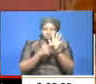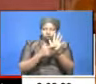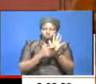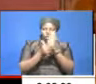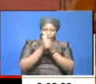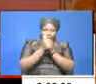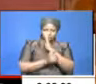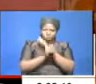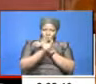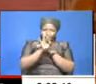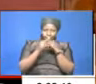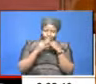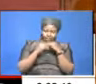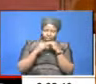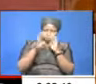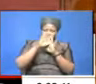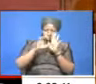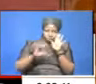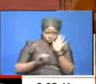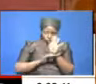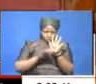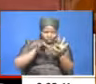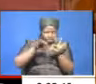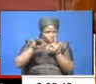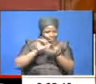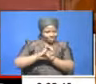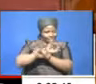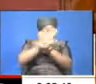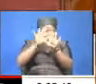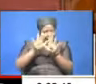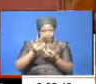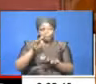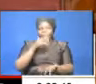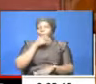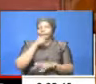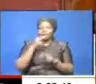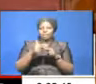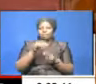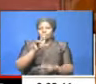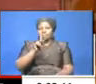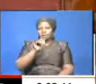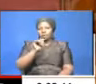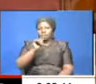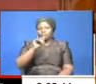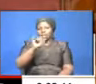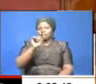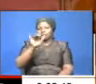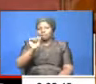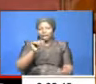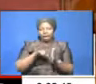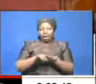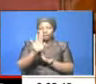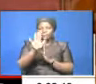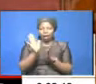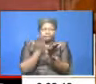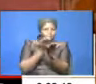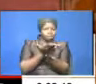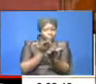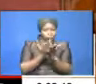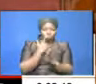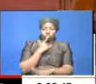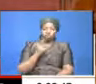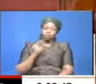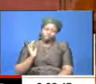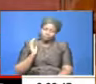Constitution. Mr. Katisia, in his submission, told the committee that the respondent